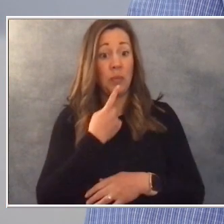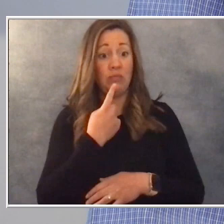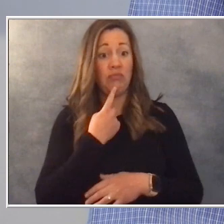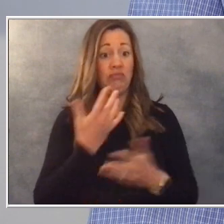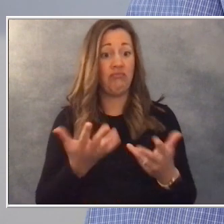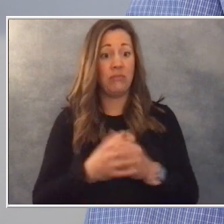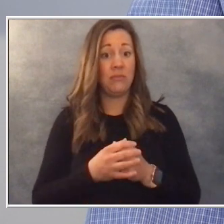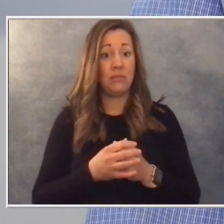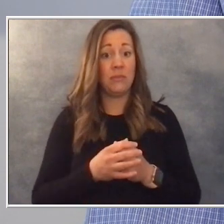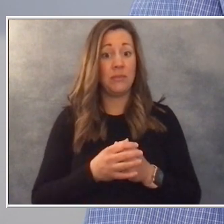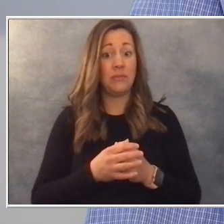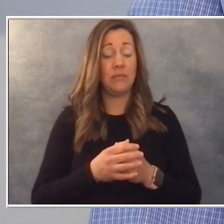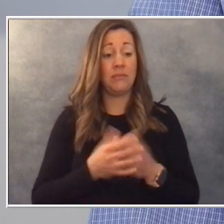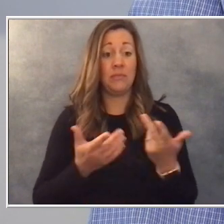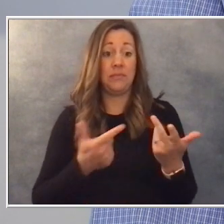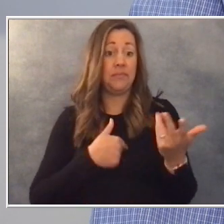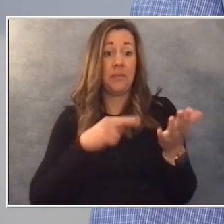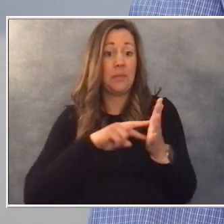I mean,